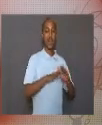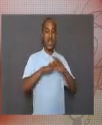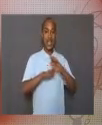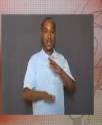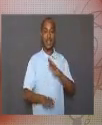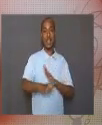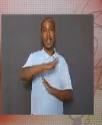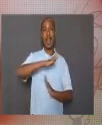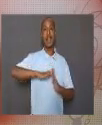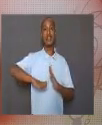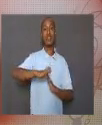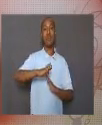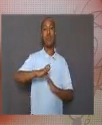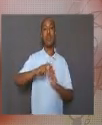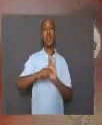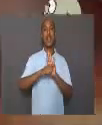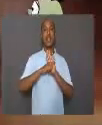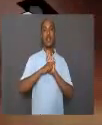decreasing electronegativity.